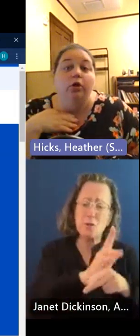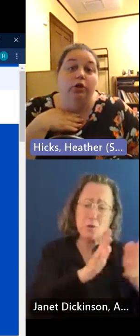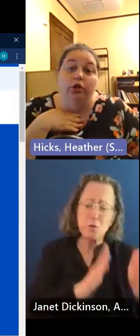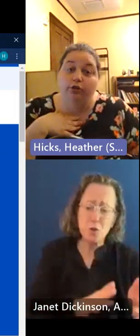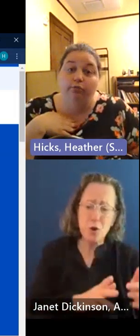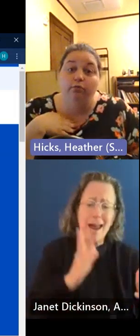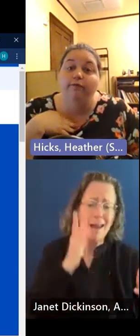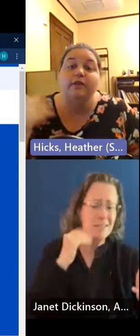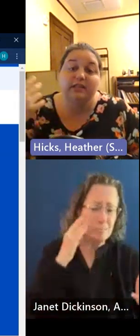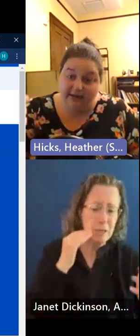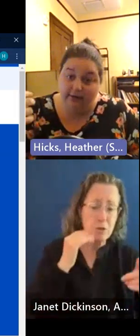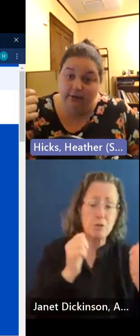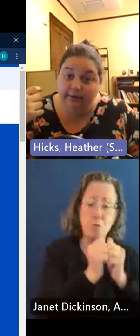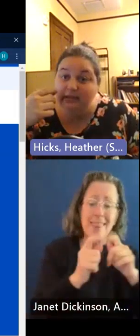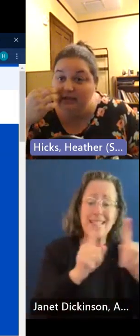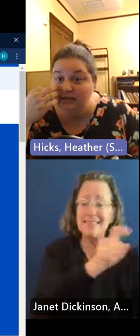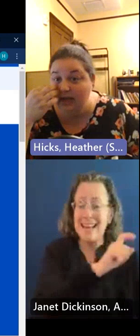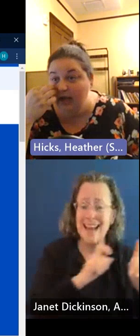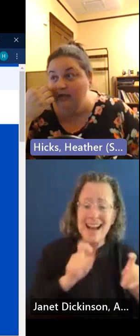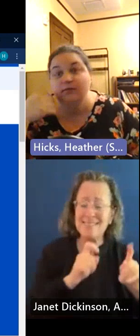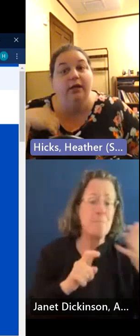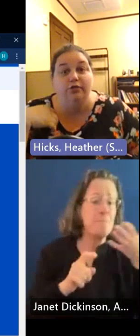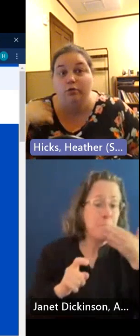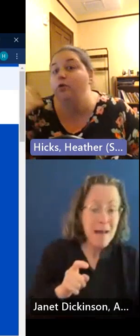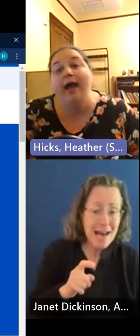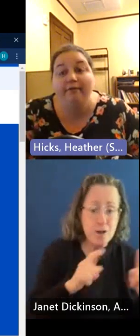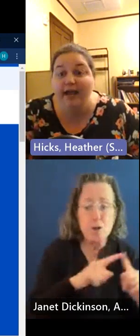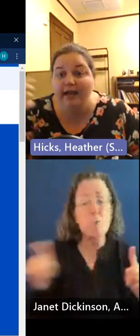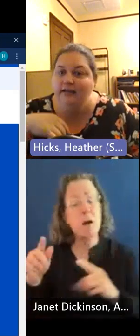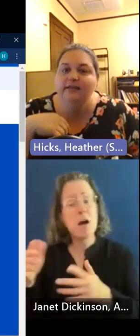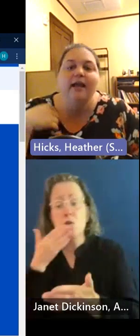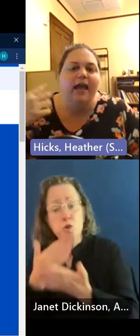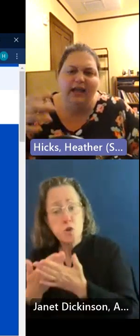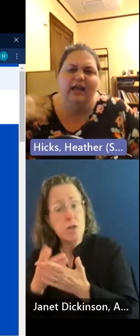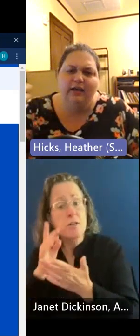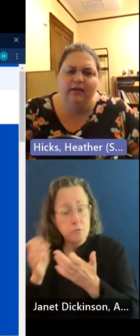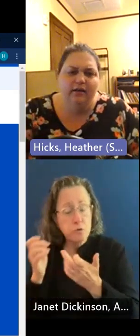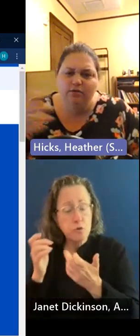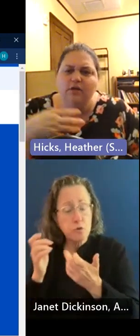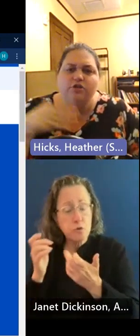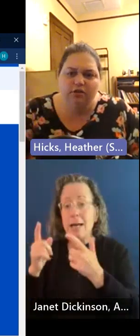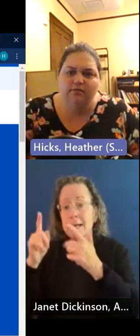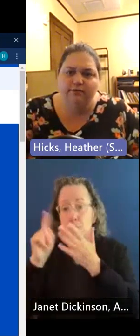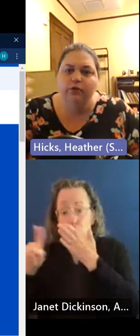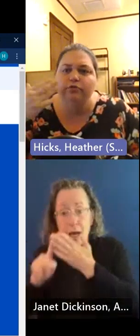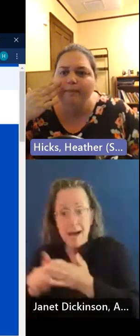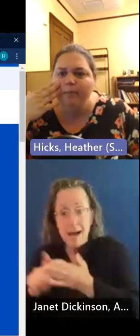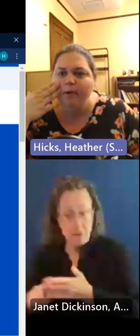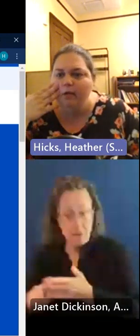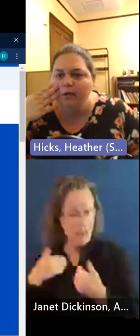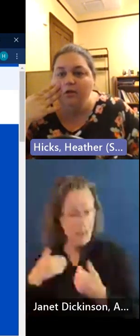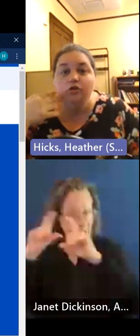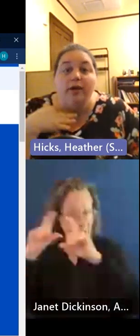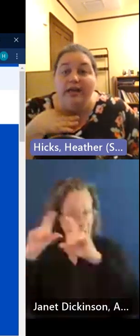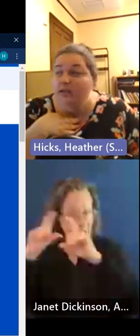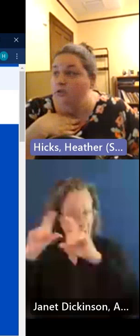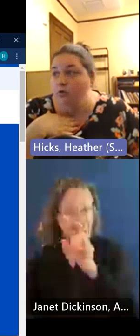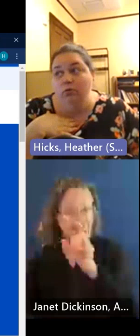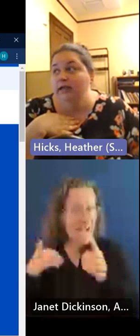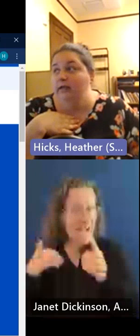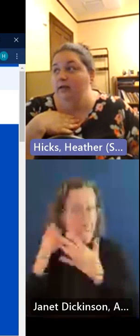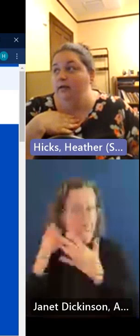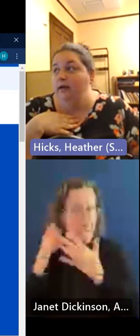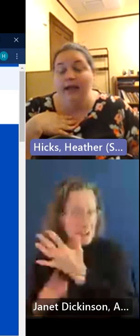but they will look through for the technical pieces and to make sure you have headings and like you didn't just full drop the ball. So it